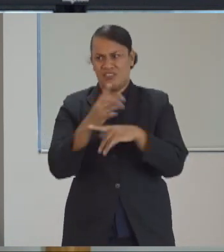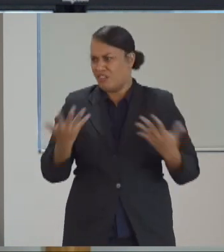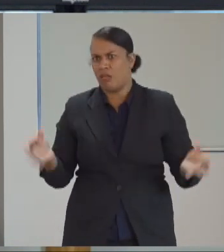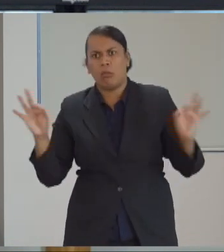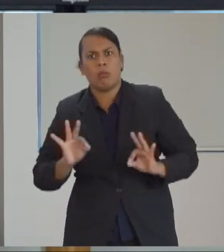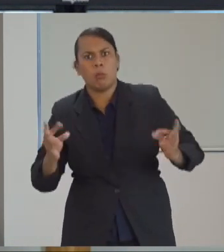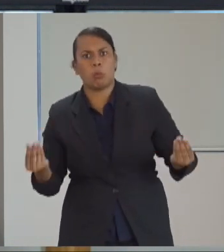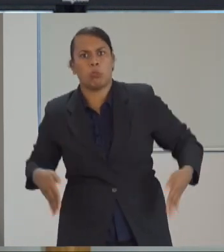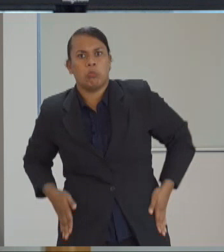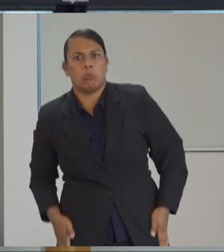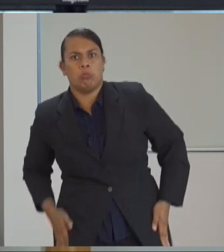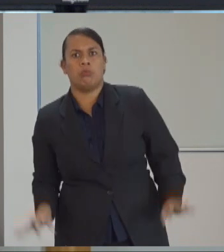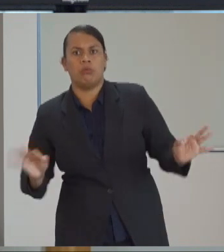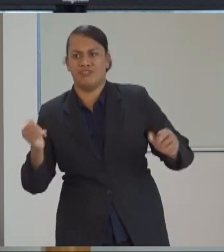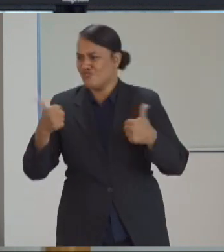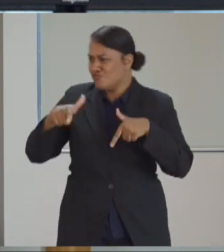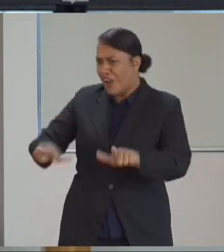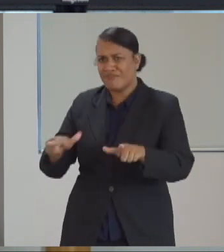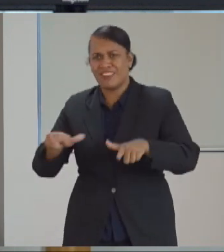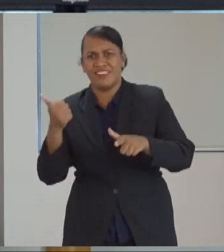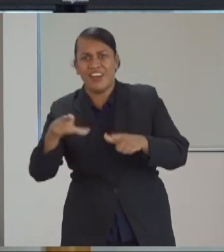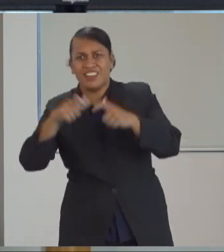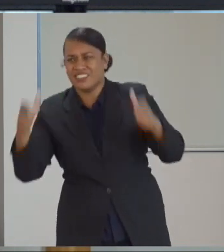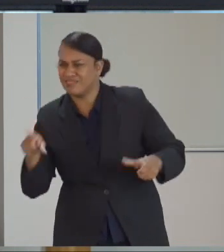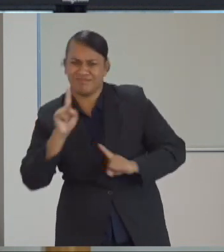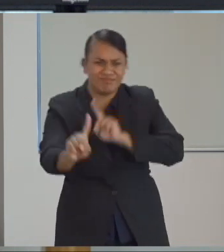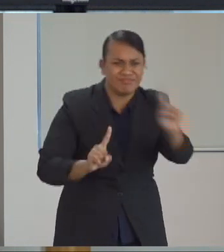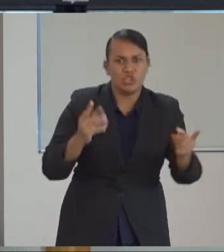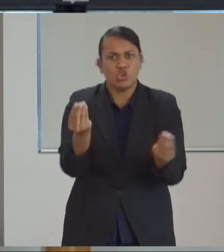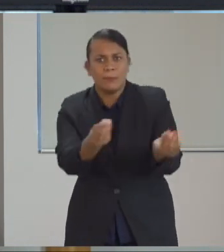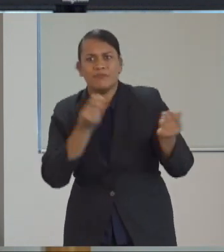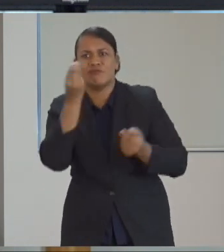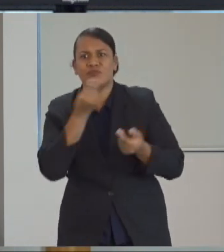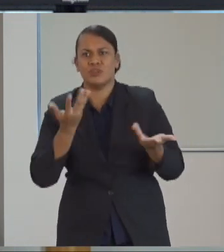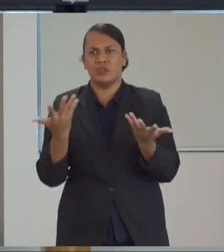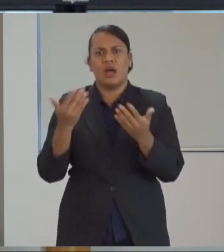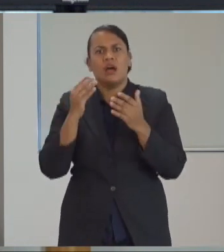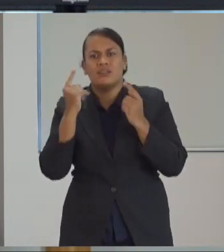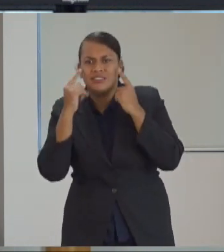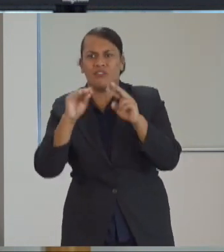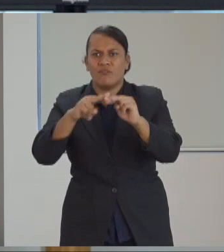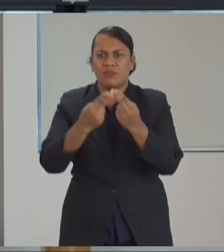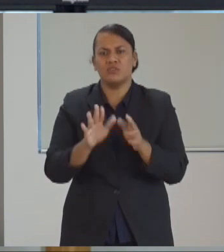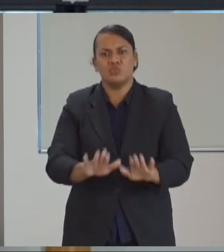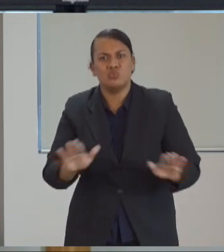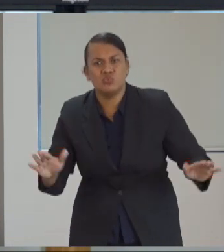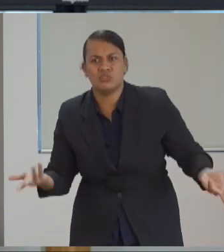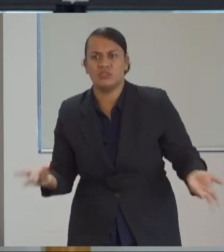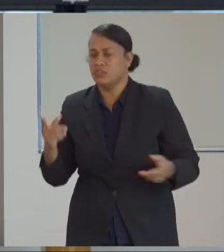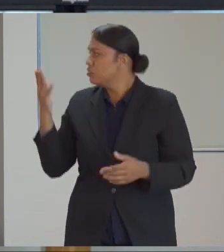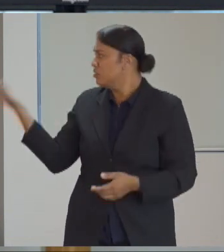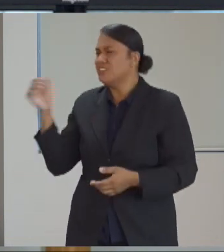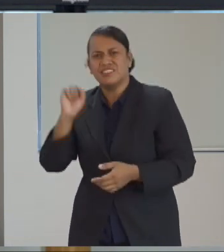travel to come to the city or to buy food for their children or for their families. Please bring that to our attention, because we are getting those calls too,